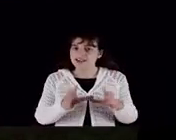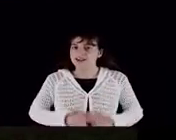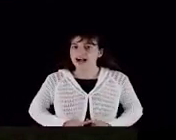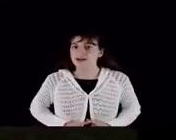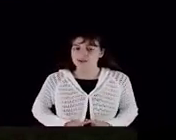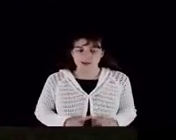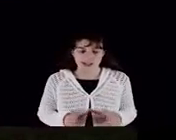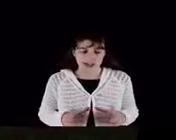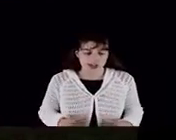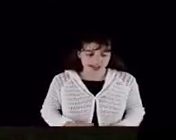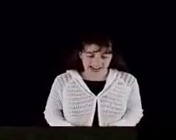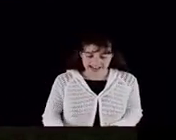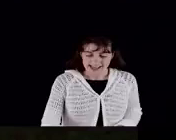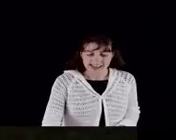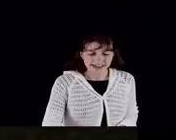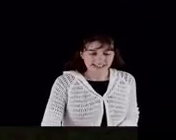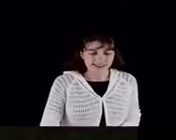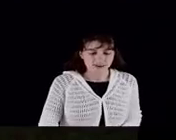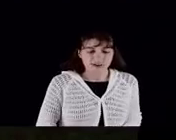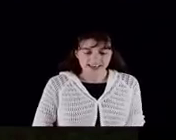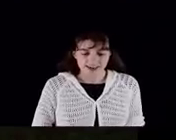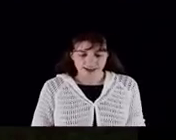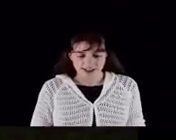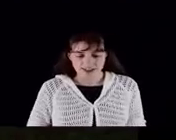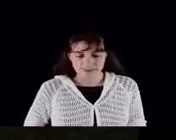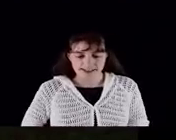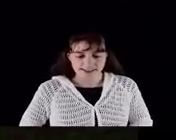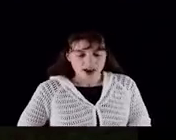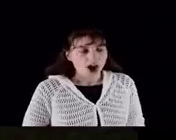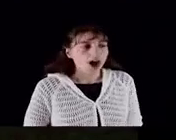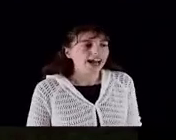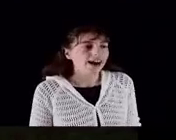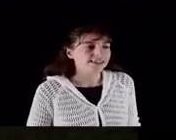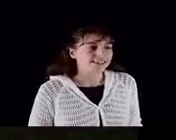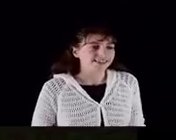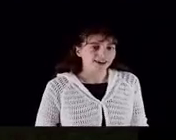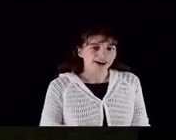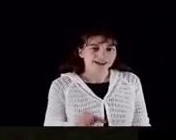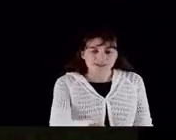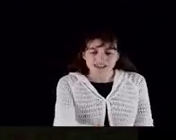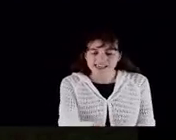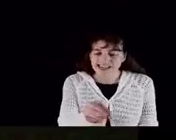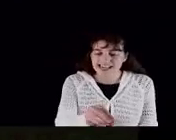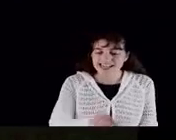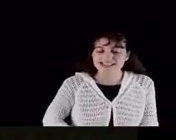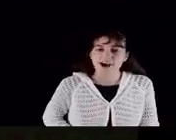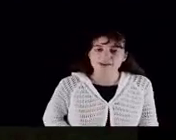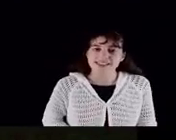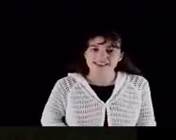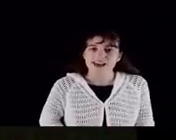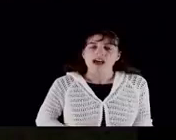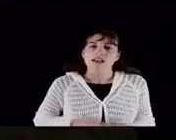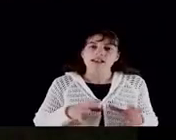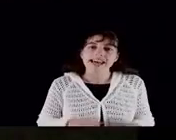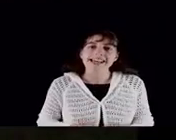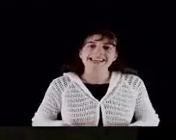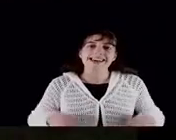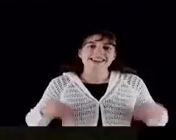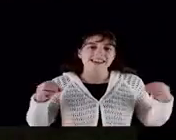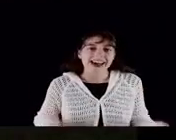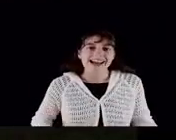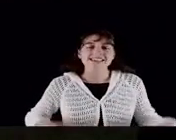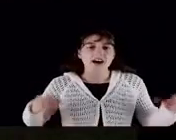your household shine, there is great encouragement. Our houses are to be like this house here, letting